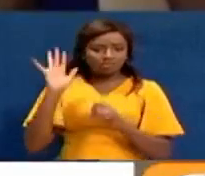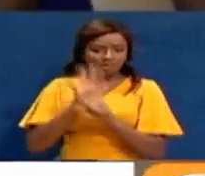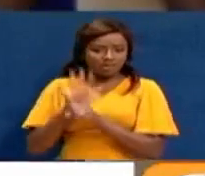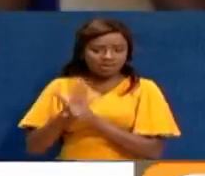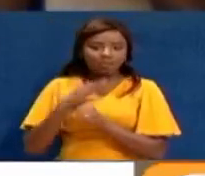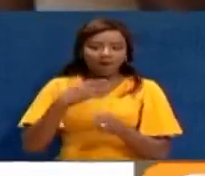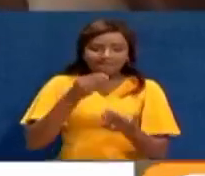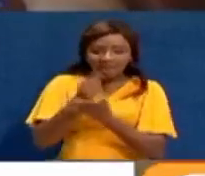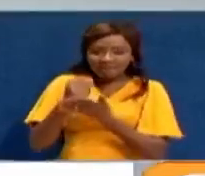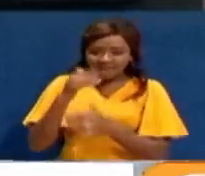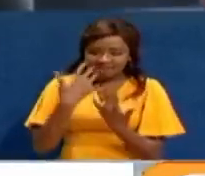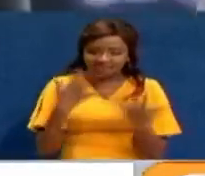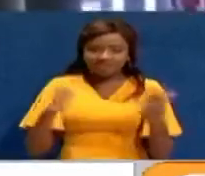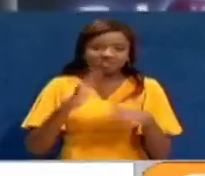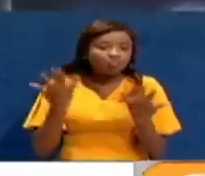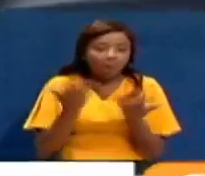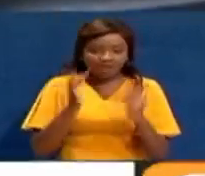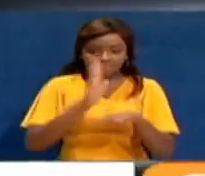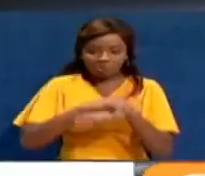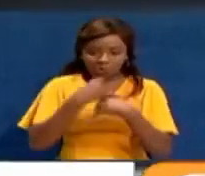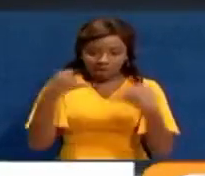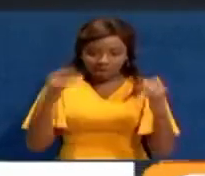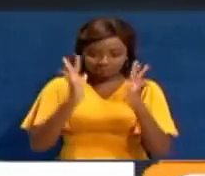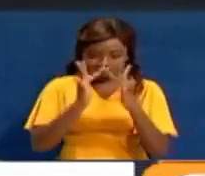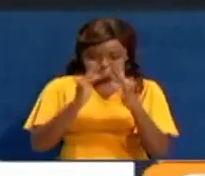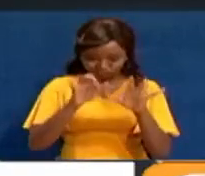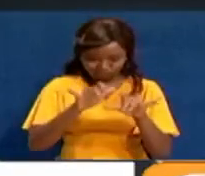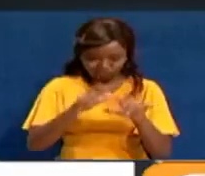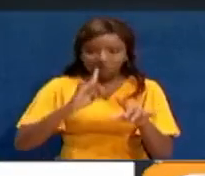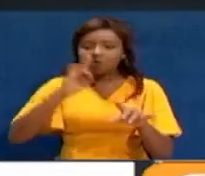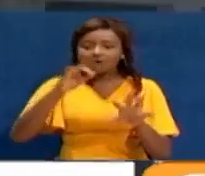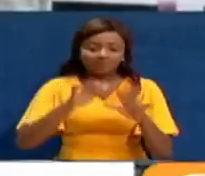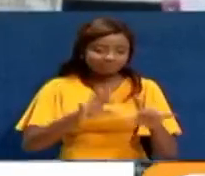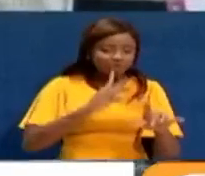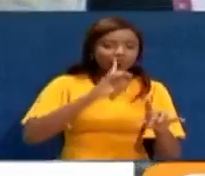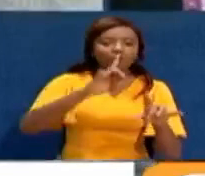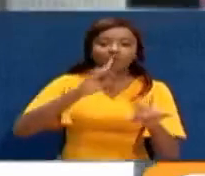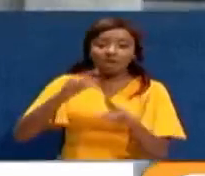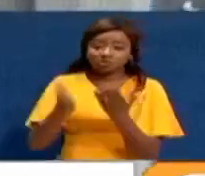shopping, with over 73% of them considering e-shopping as a better way to find value for